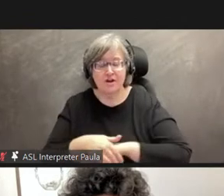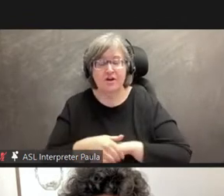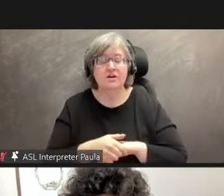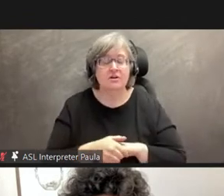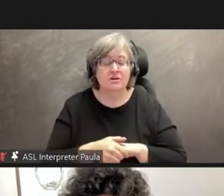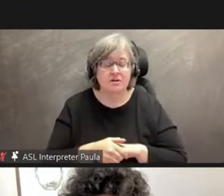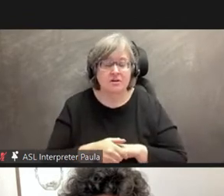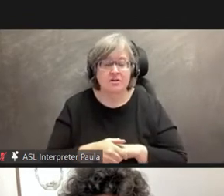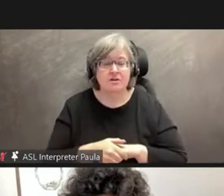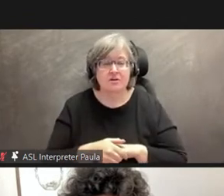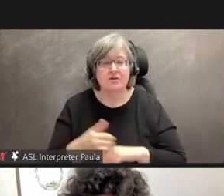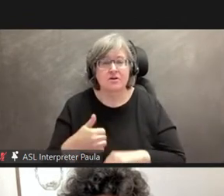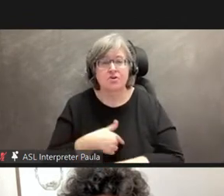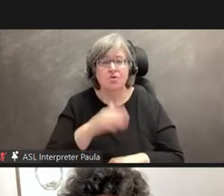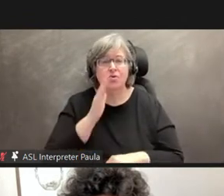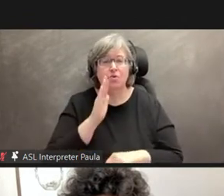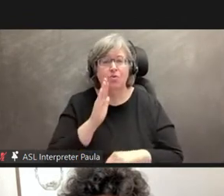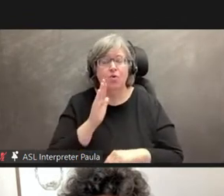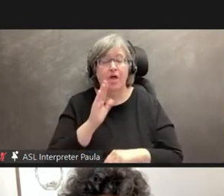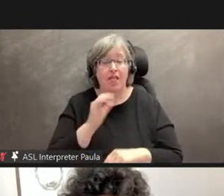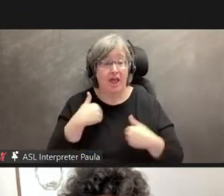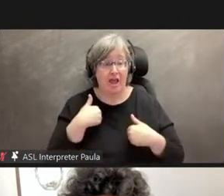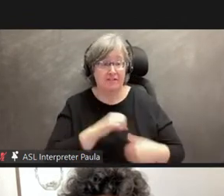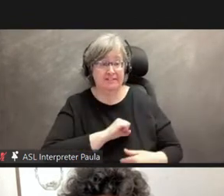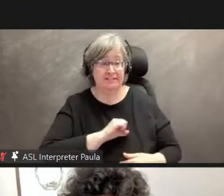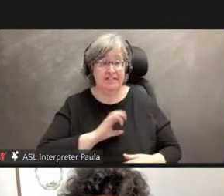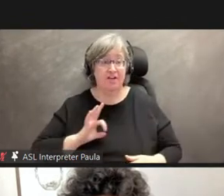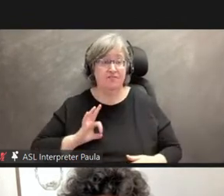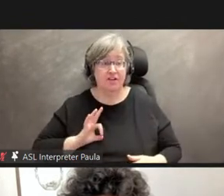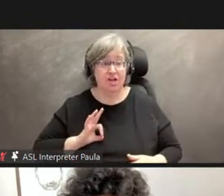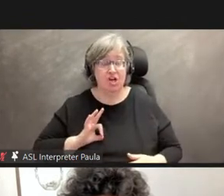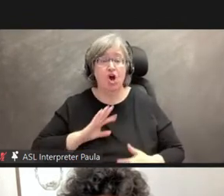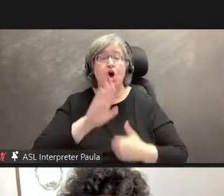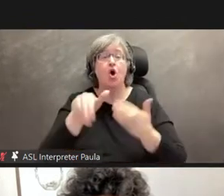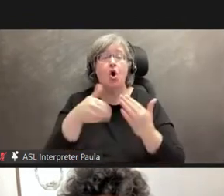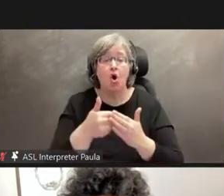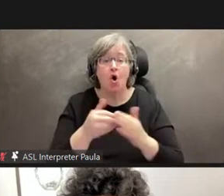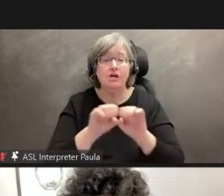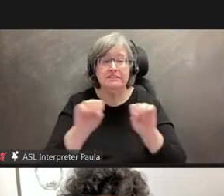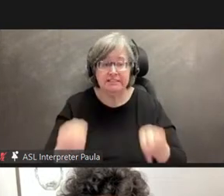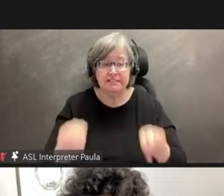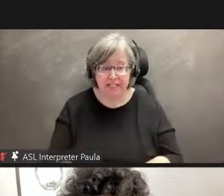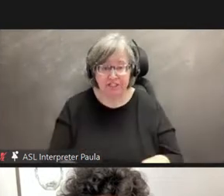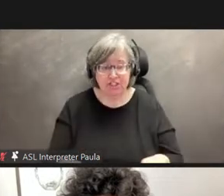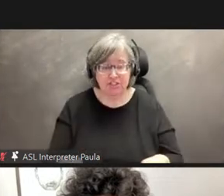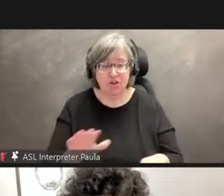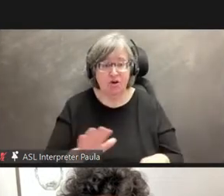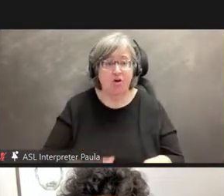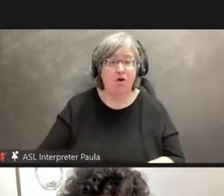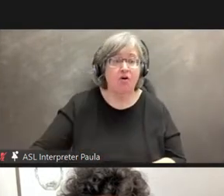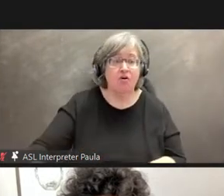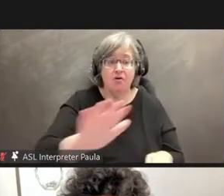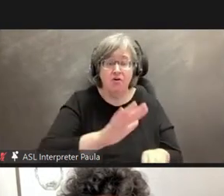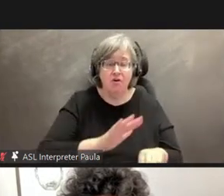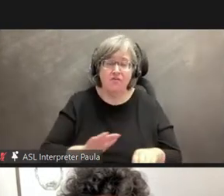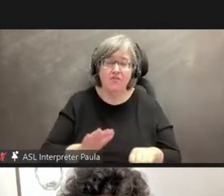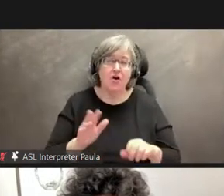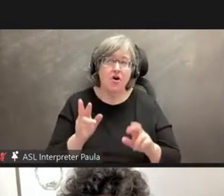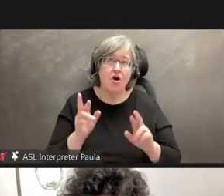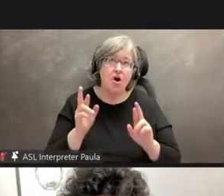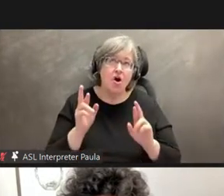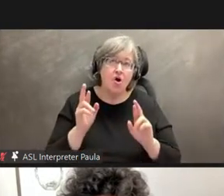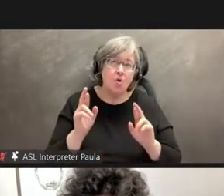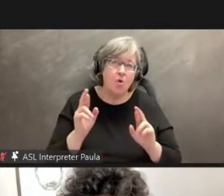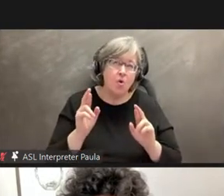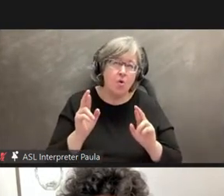we're going to be staffing all of our stations, hopefully on